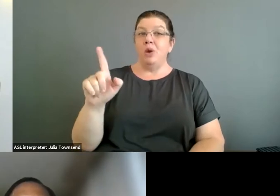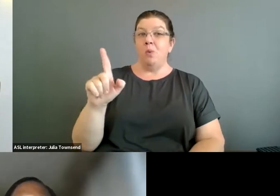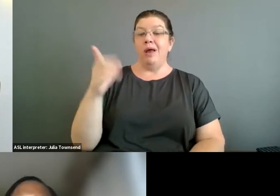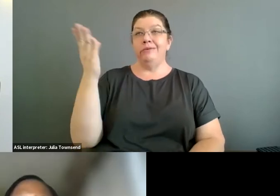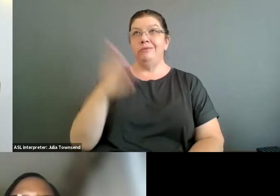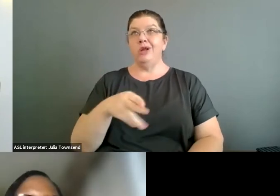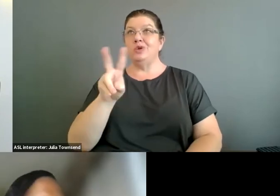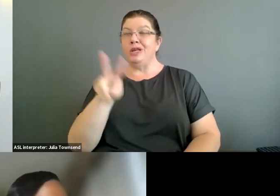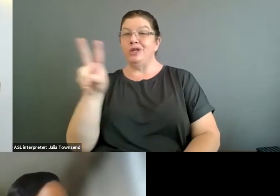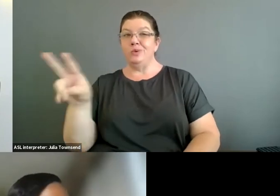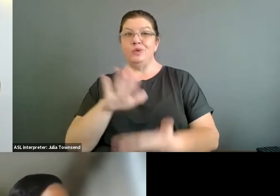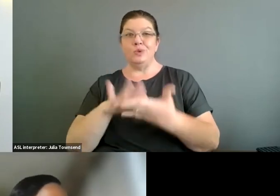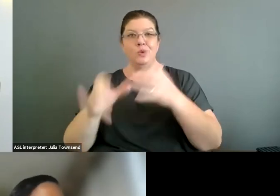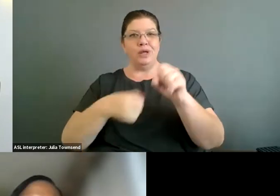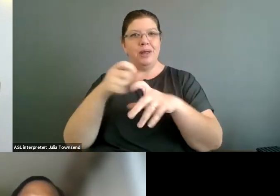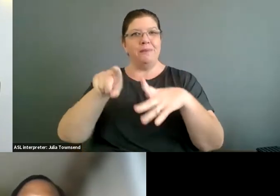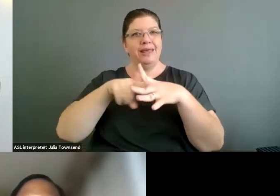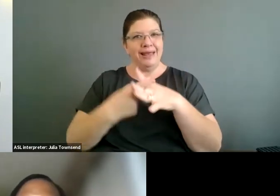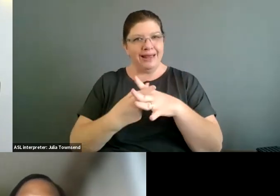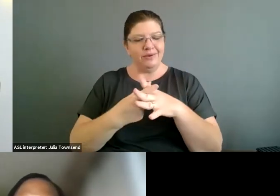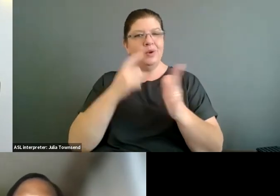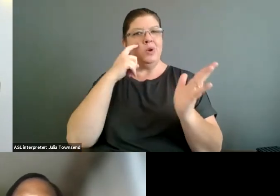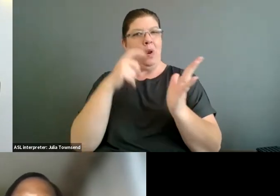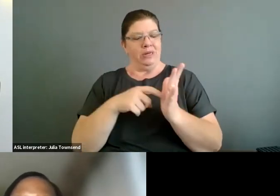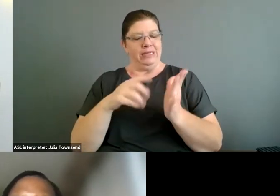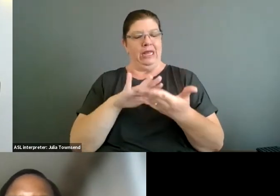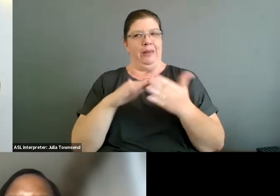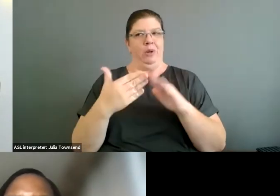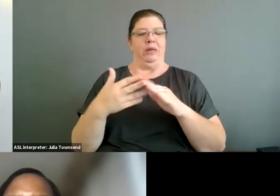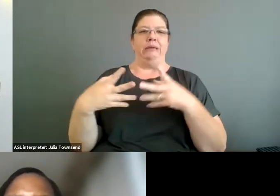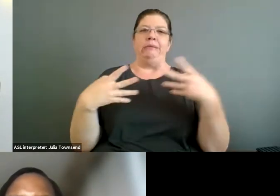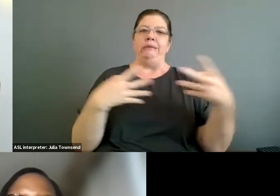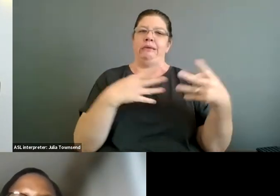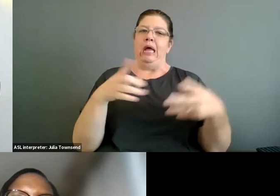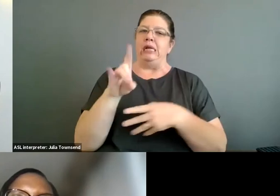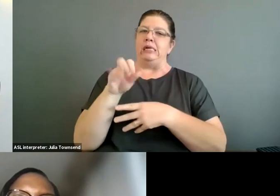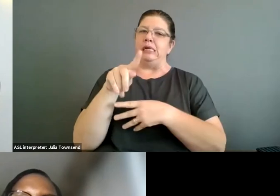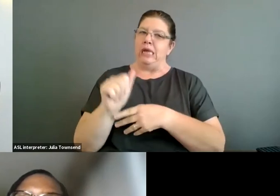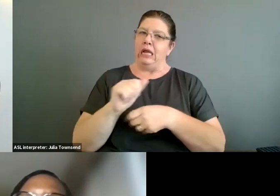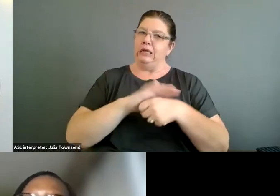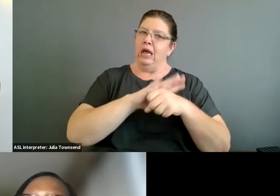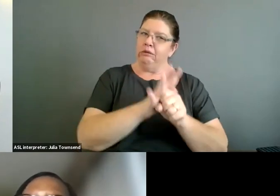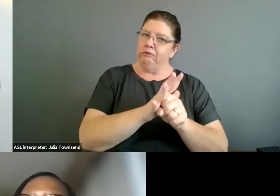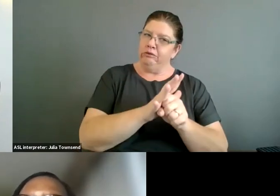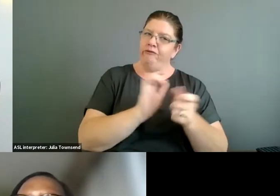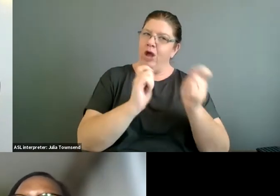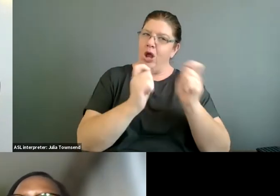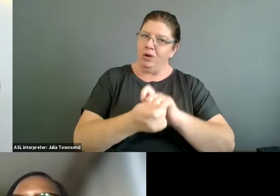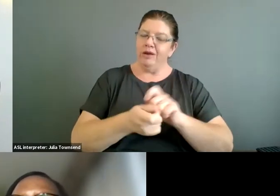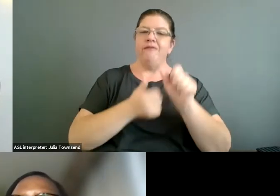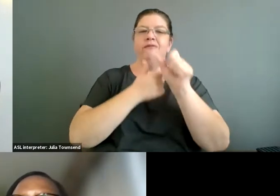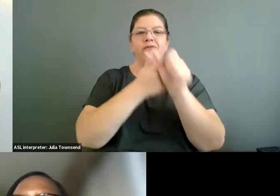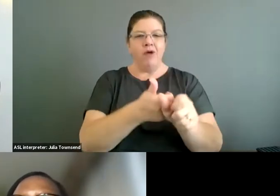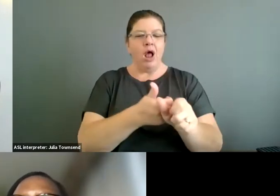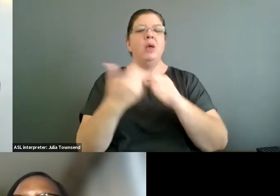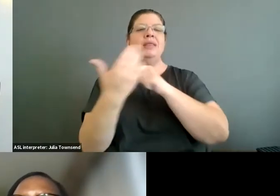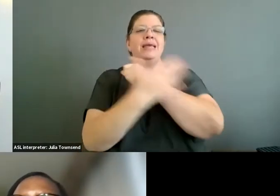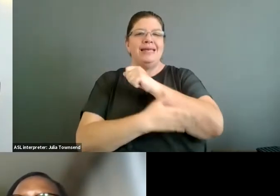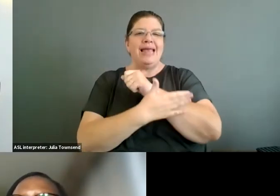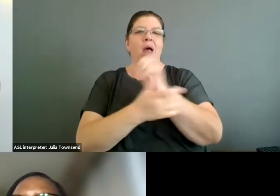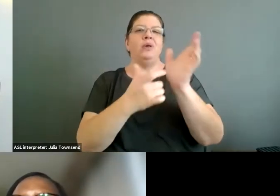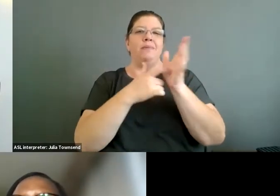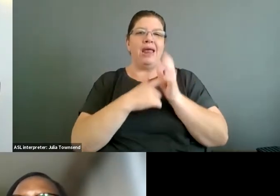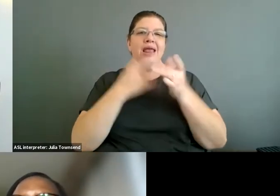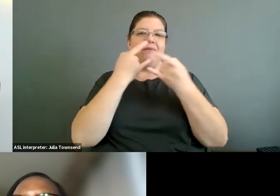2021-22 begins, we find our community battling the COVID-19 Delta variant and following the county mandate for mask wearing